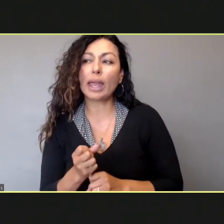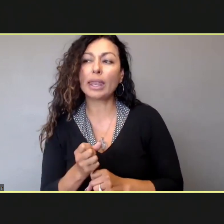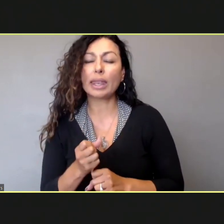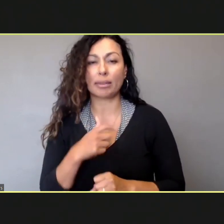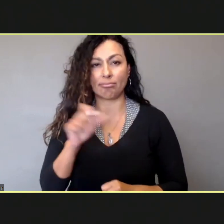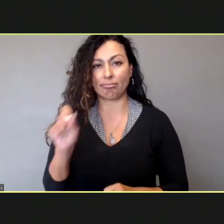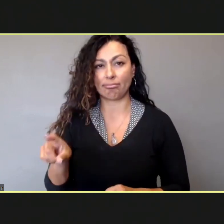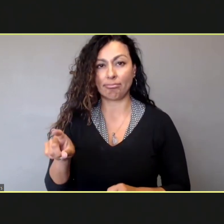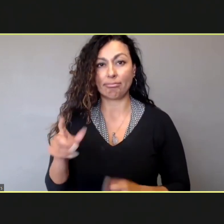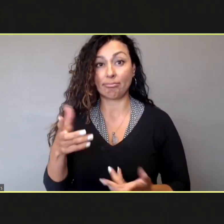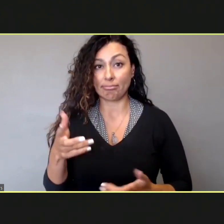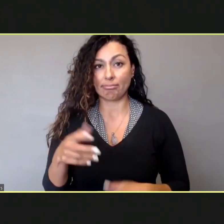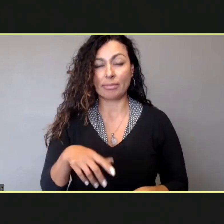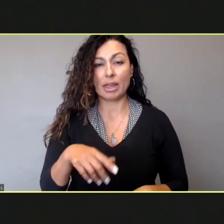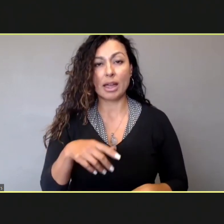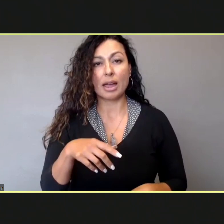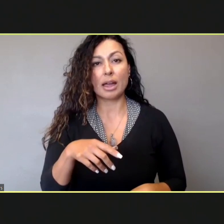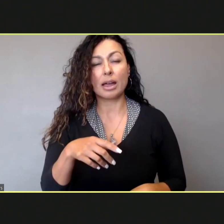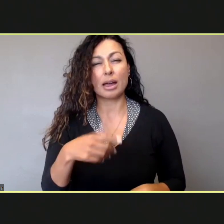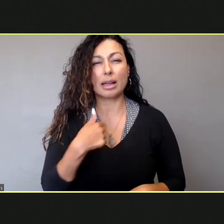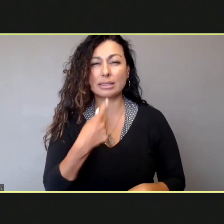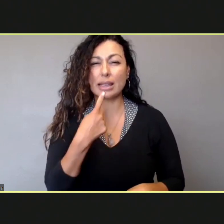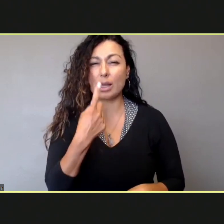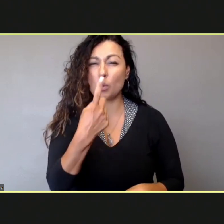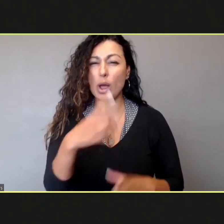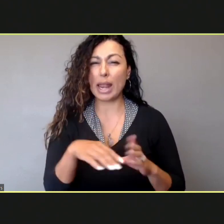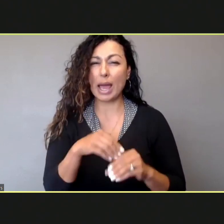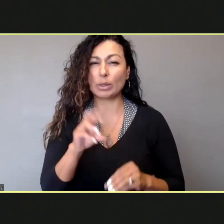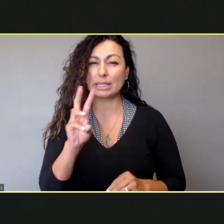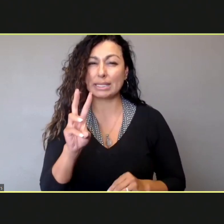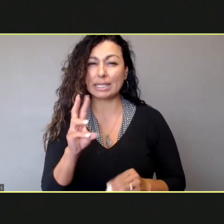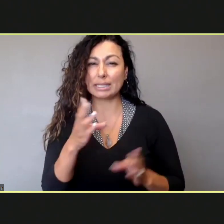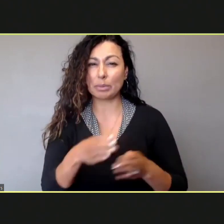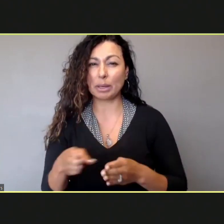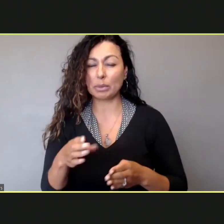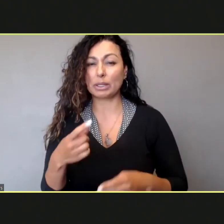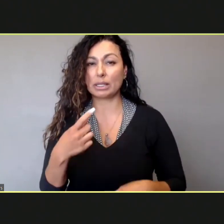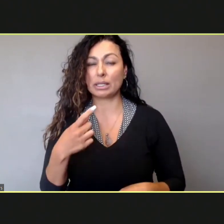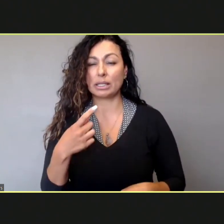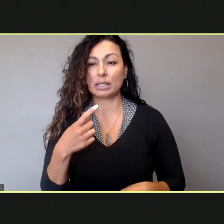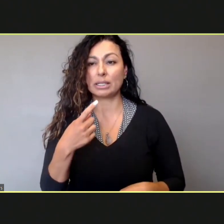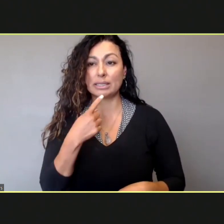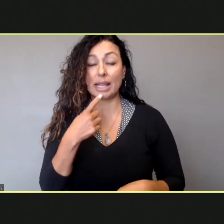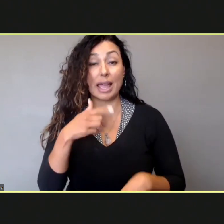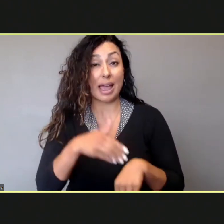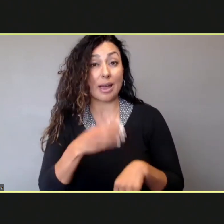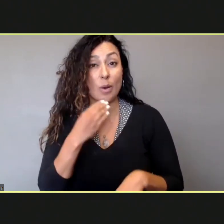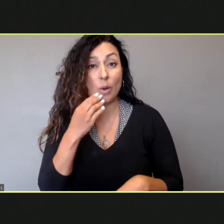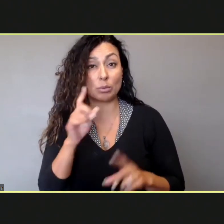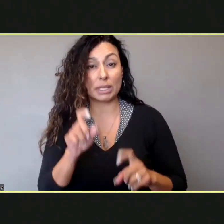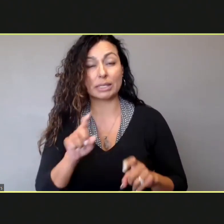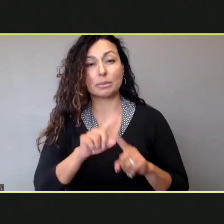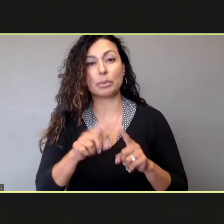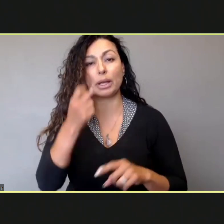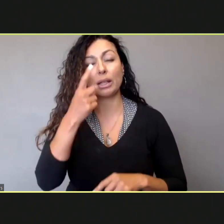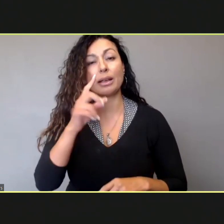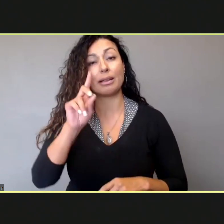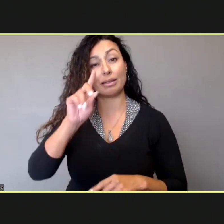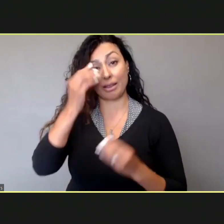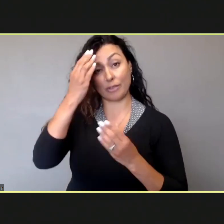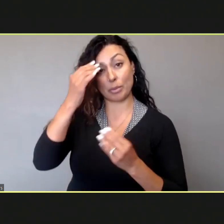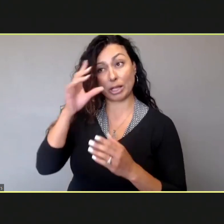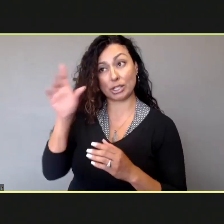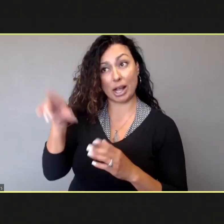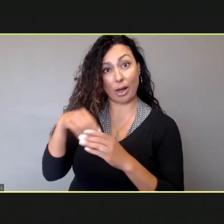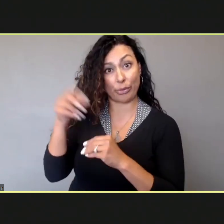that about 1 out of 6 people say a home test. But I think the data that we have out there